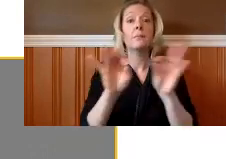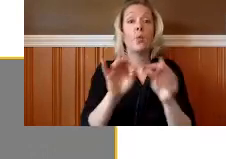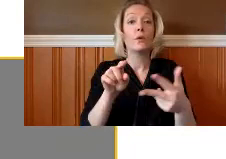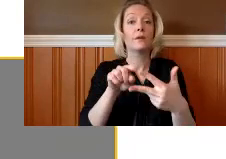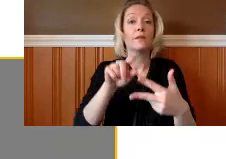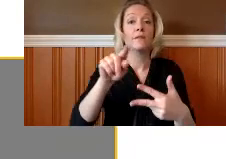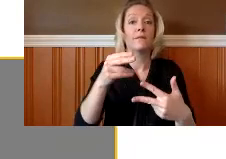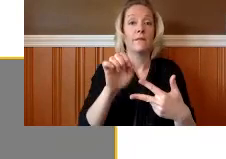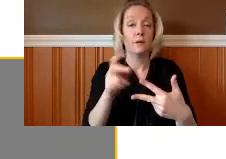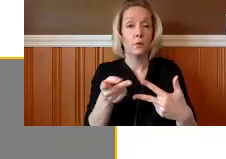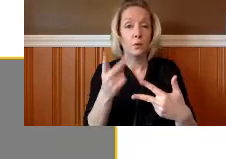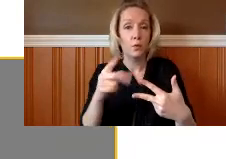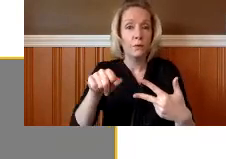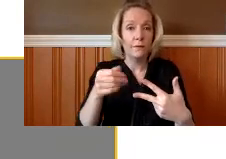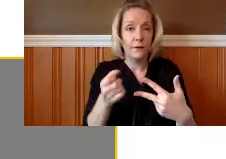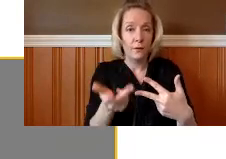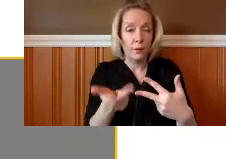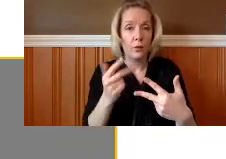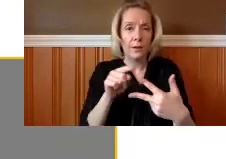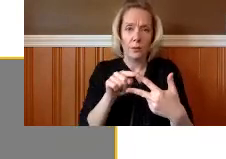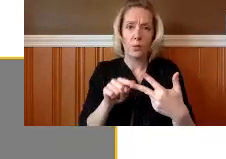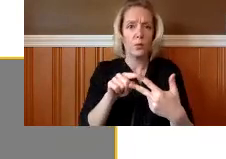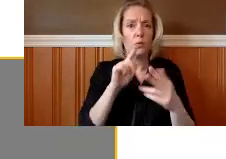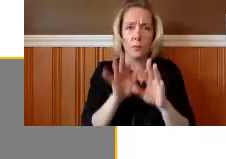areas. And we need to be able to really